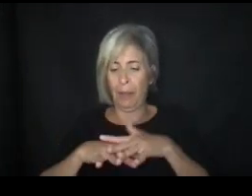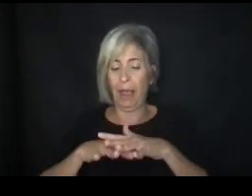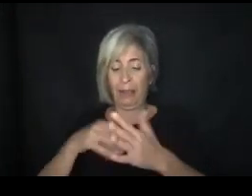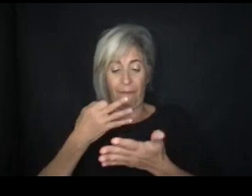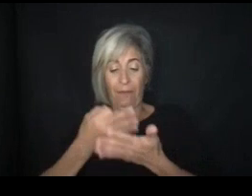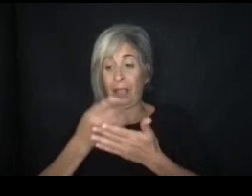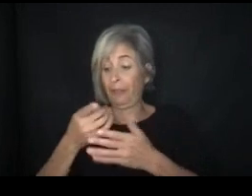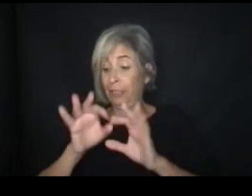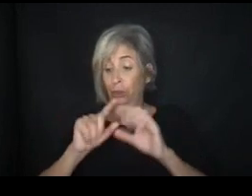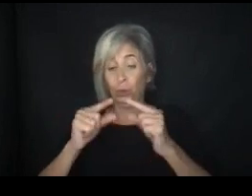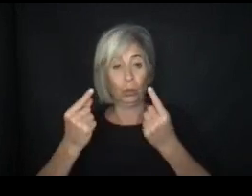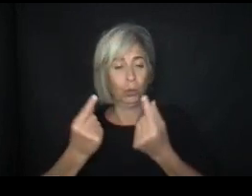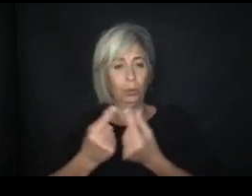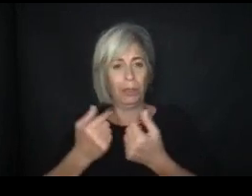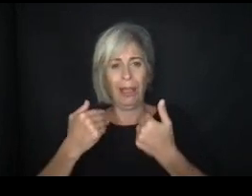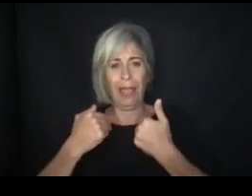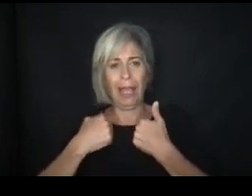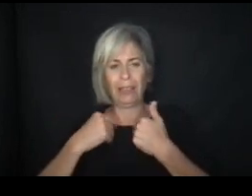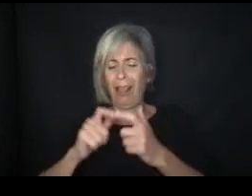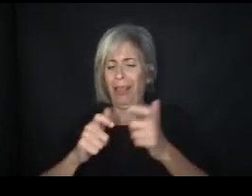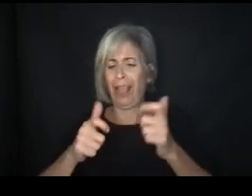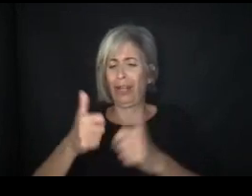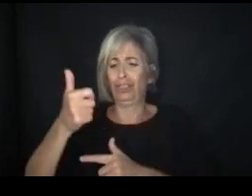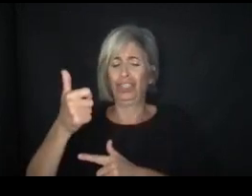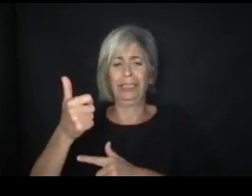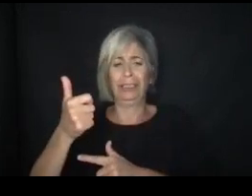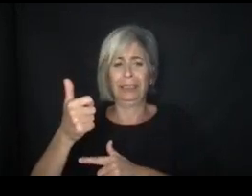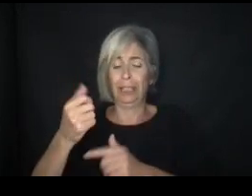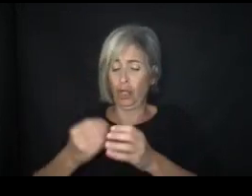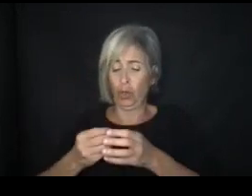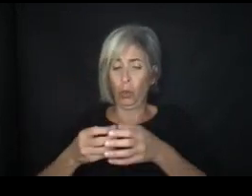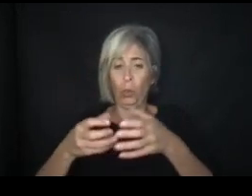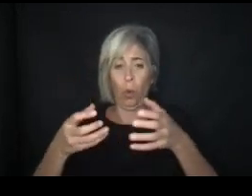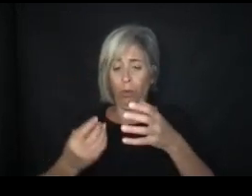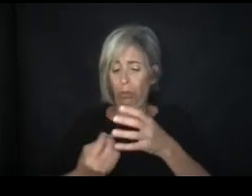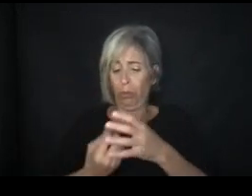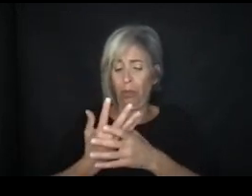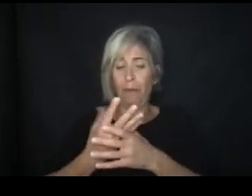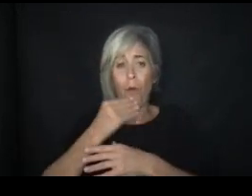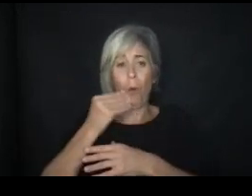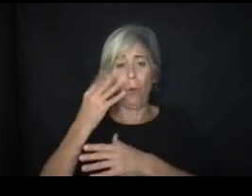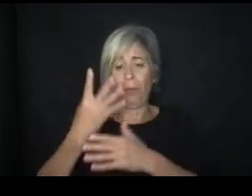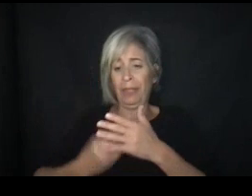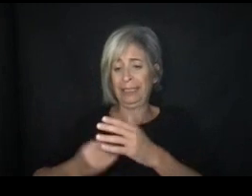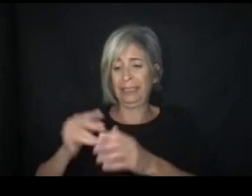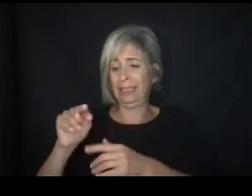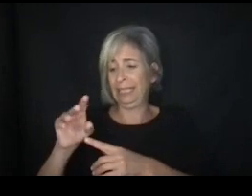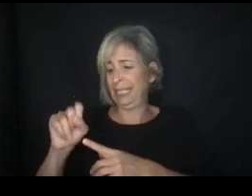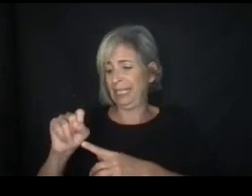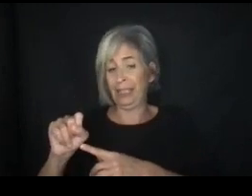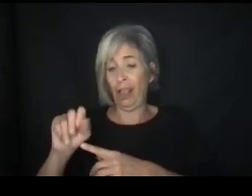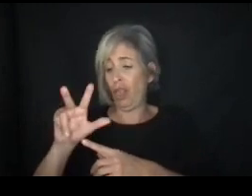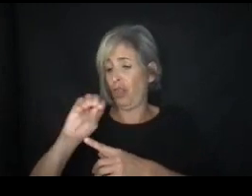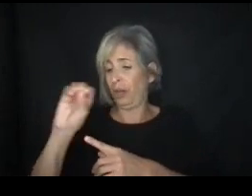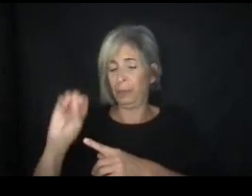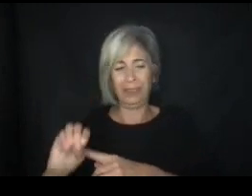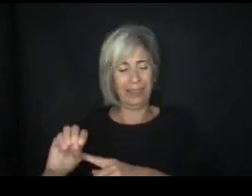group has the largest growth in homelessness, so